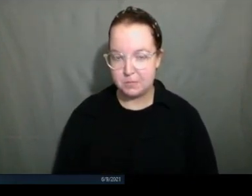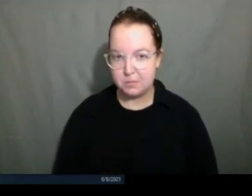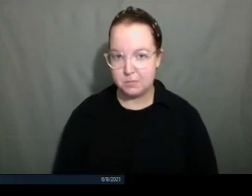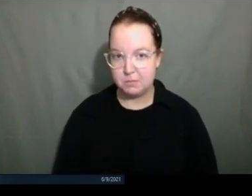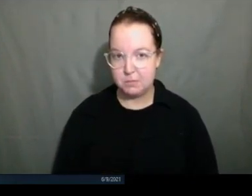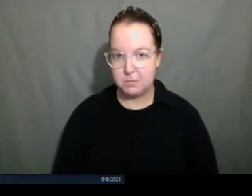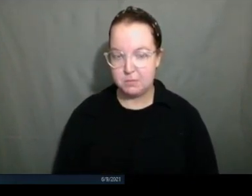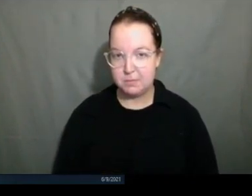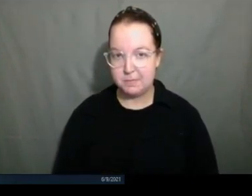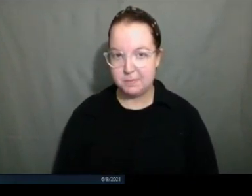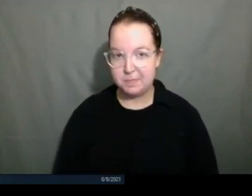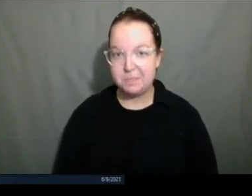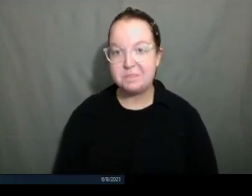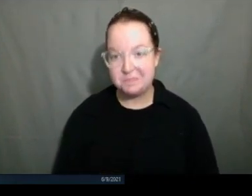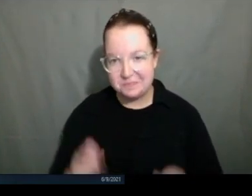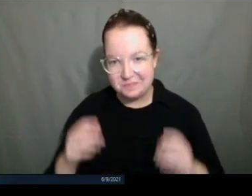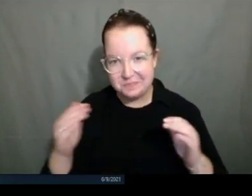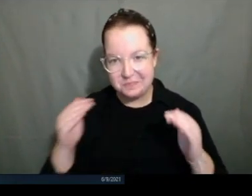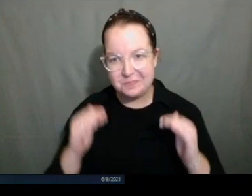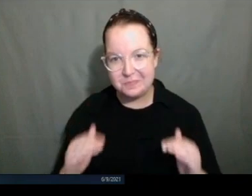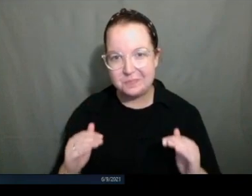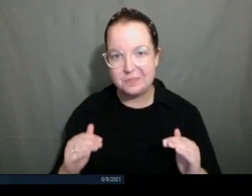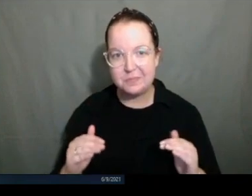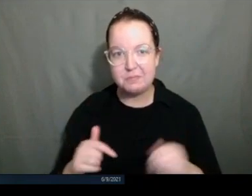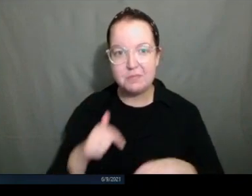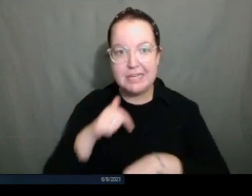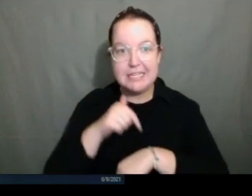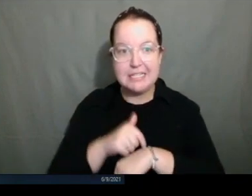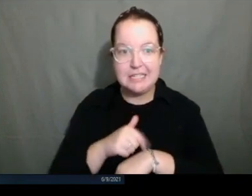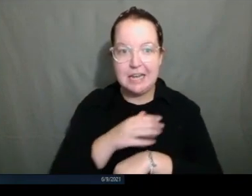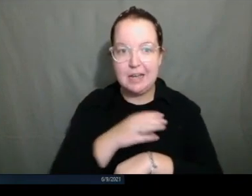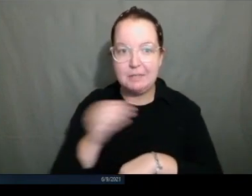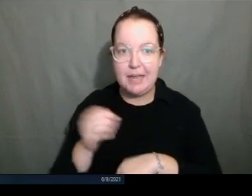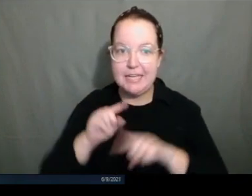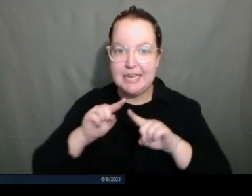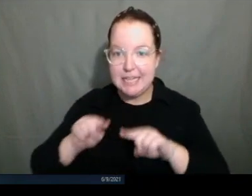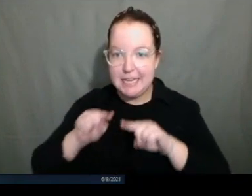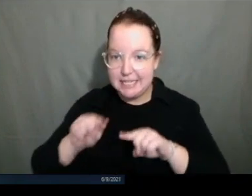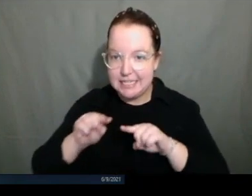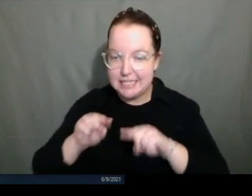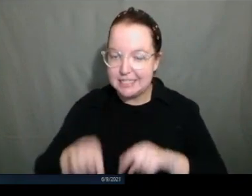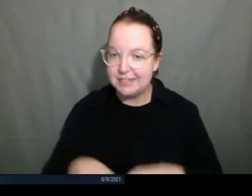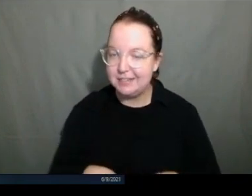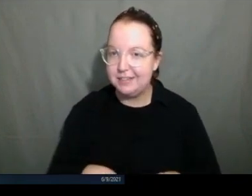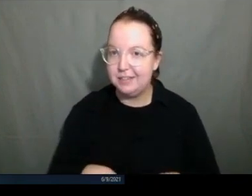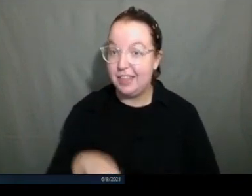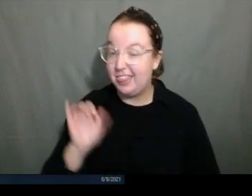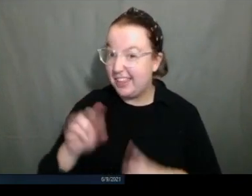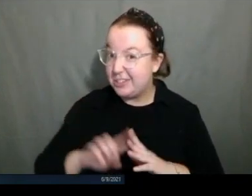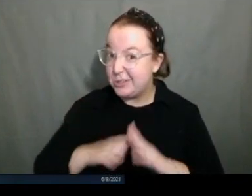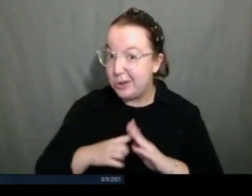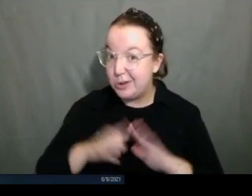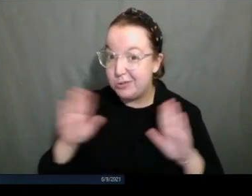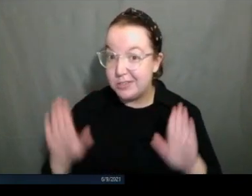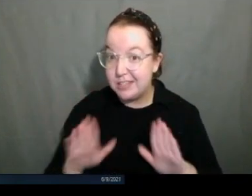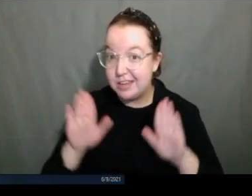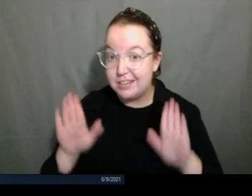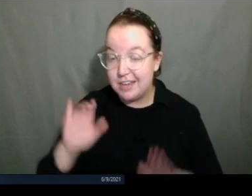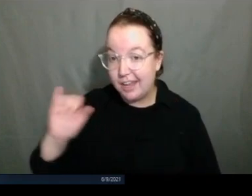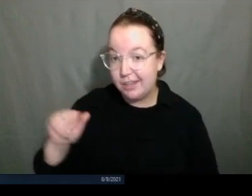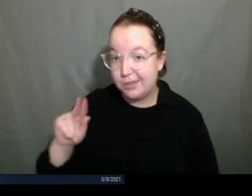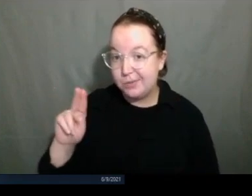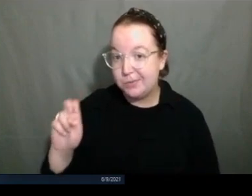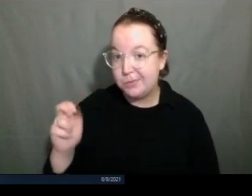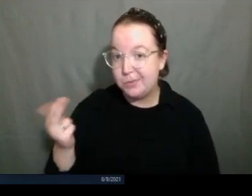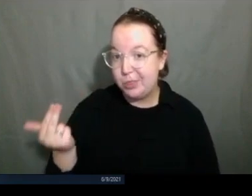All right, so we are going to go through time and attendance next. So like I said, this is going to begin on Sunday, June